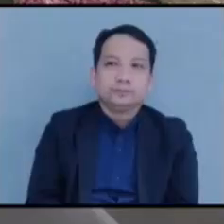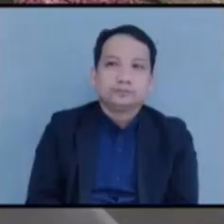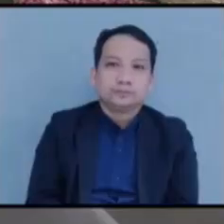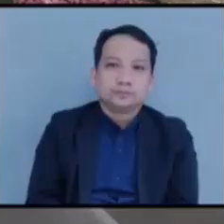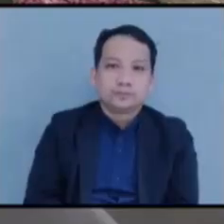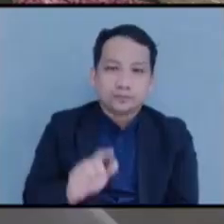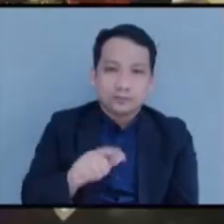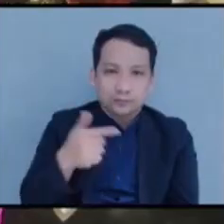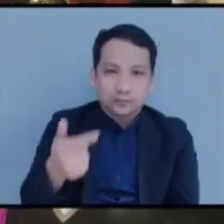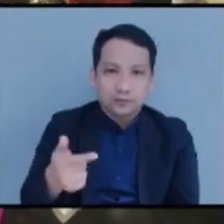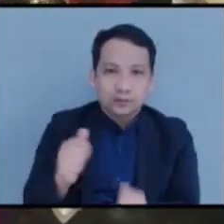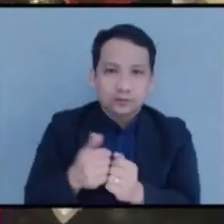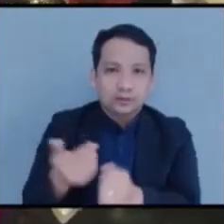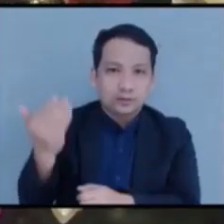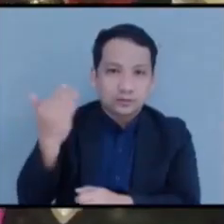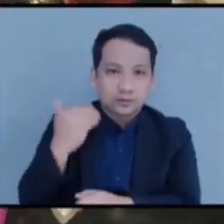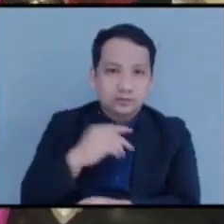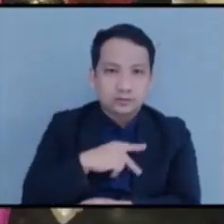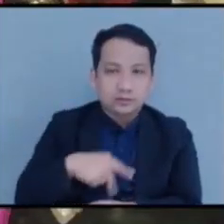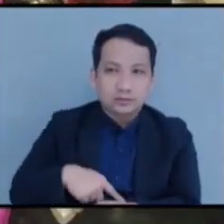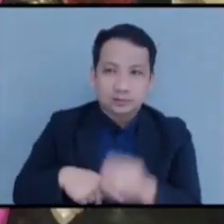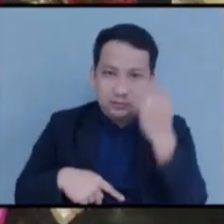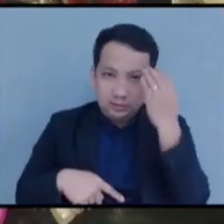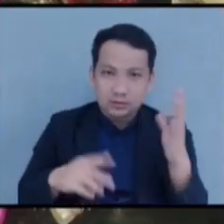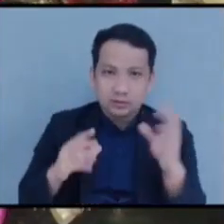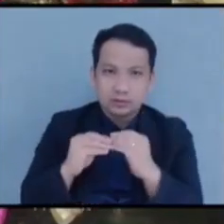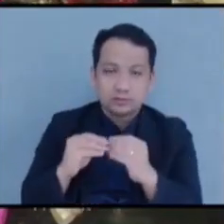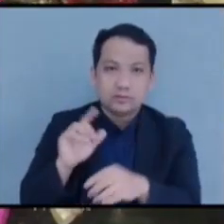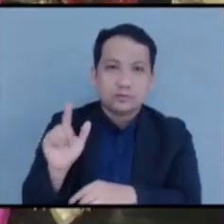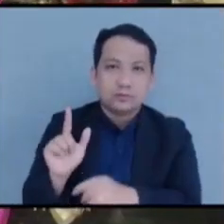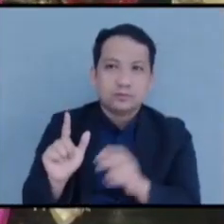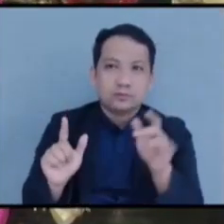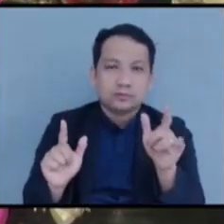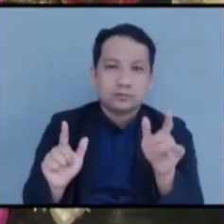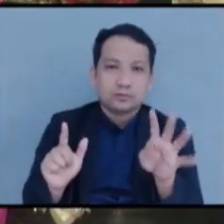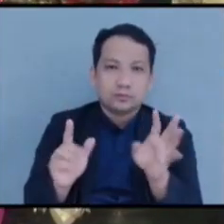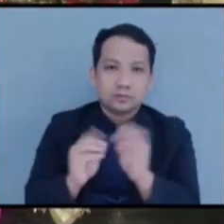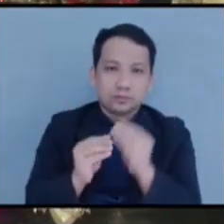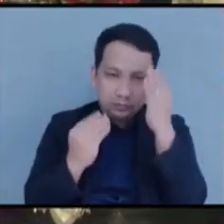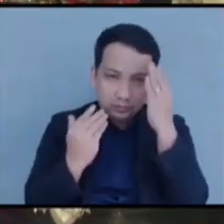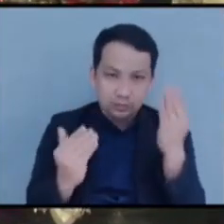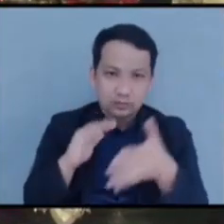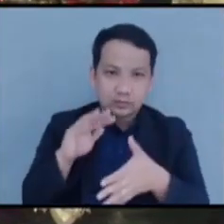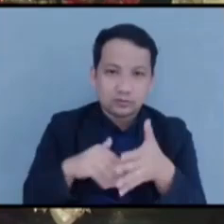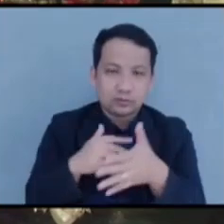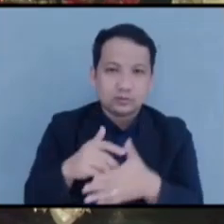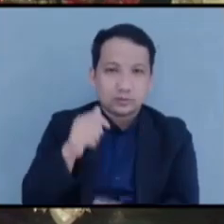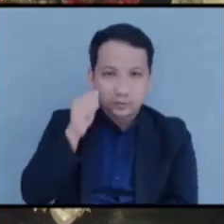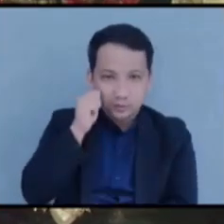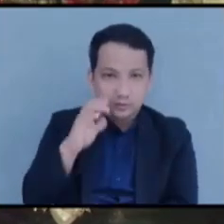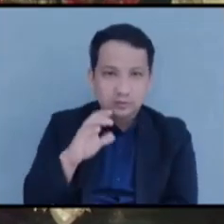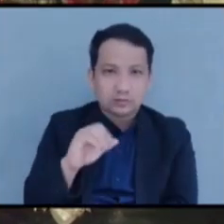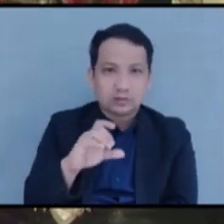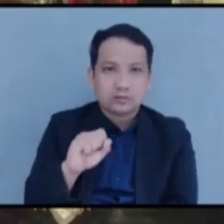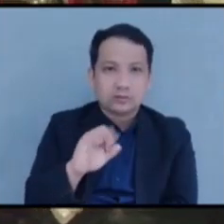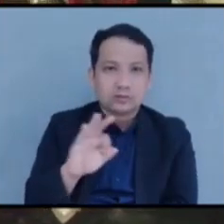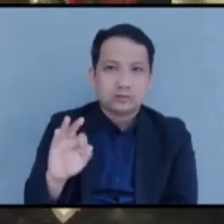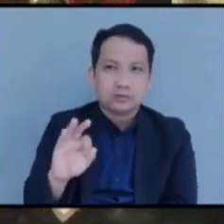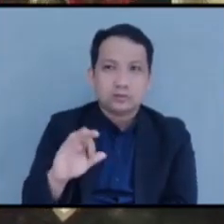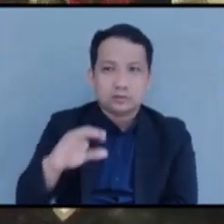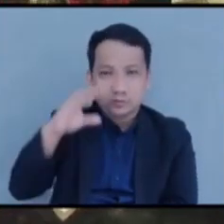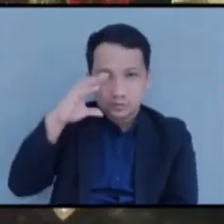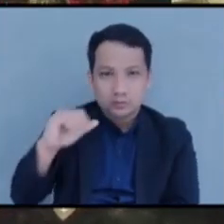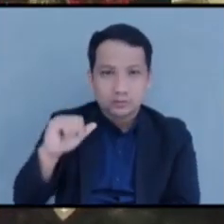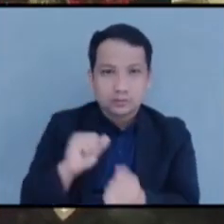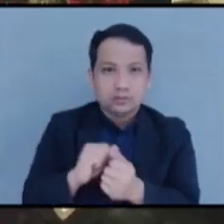second place sa Princess of the Universe 2024. At si Anna Katharina Kaufman ang itinanghal na